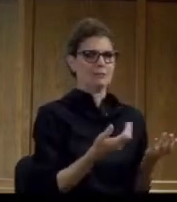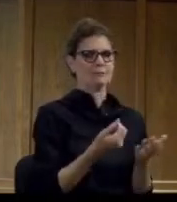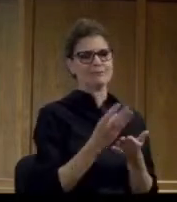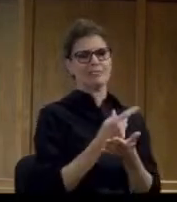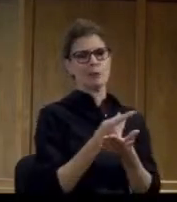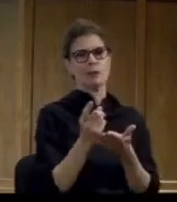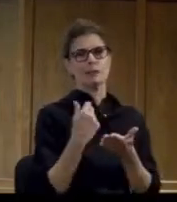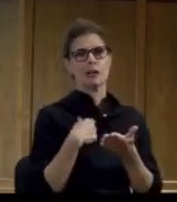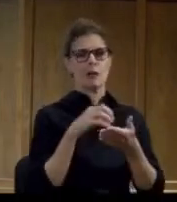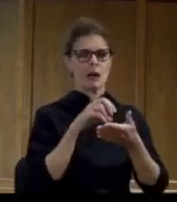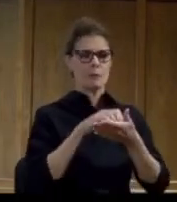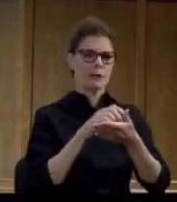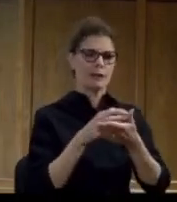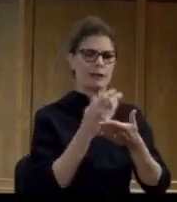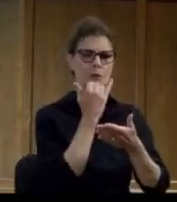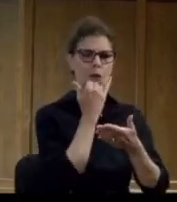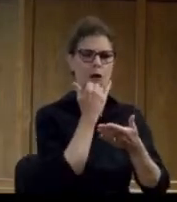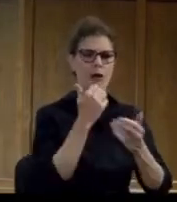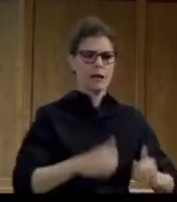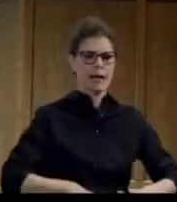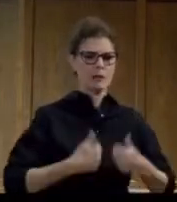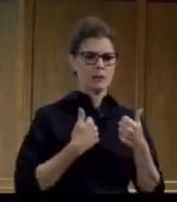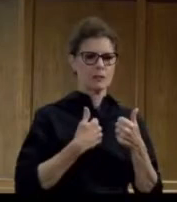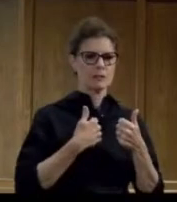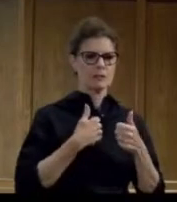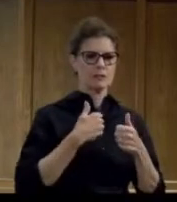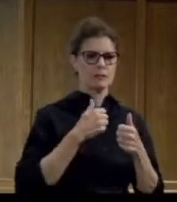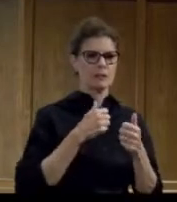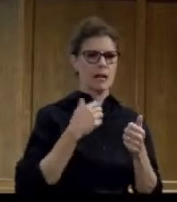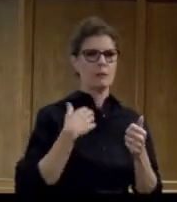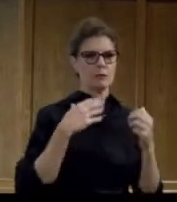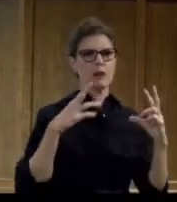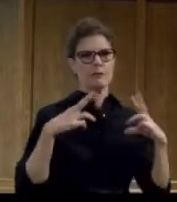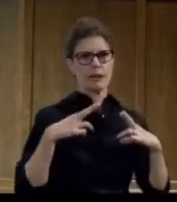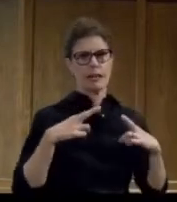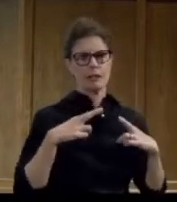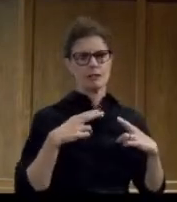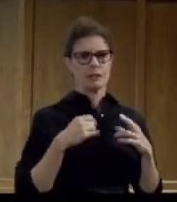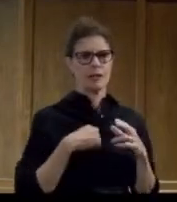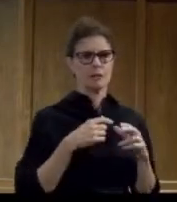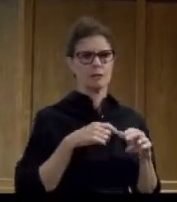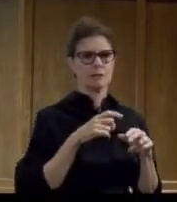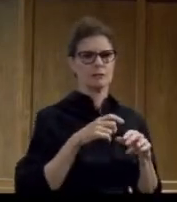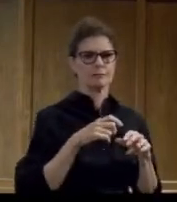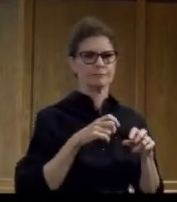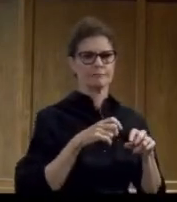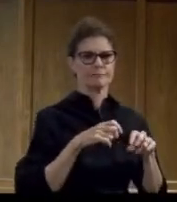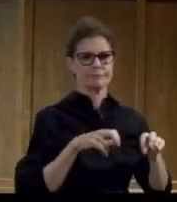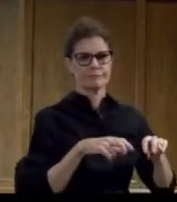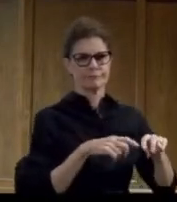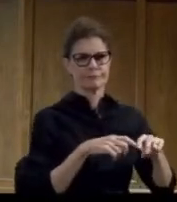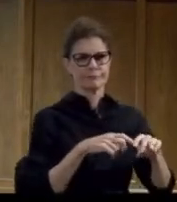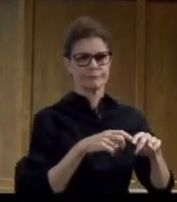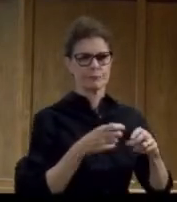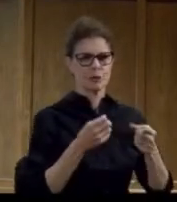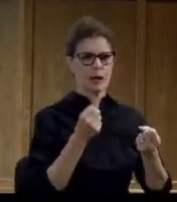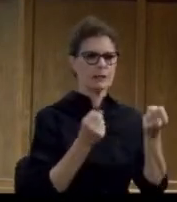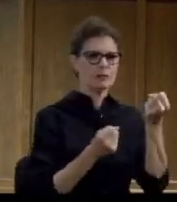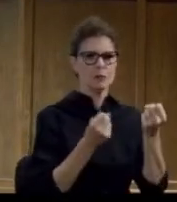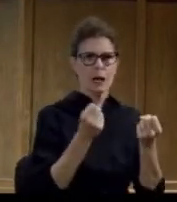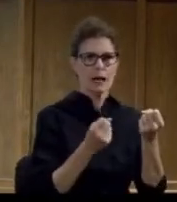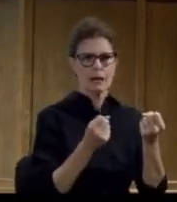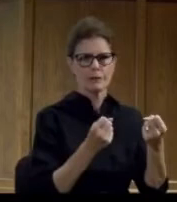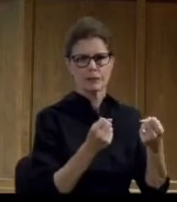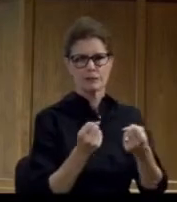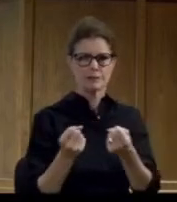I was on vacation, and it led me up a mountain into a neighborhood, and I was in a rental car that was not meant for